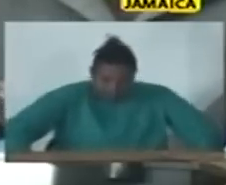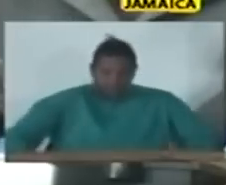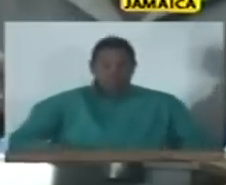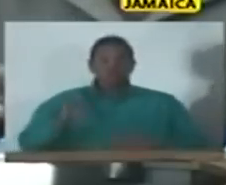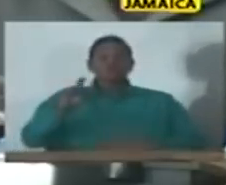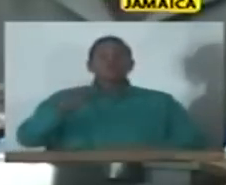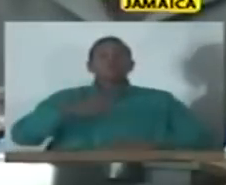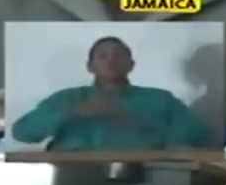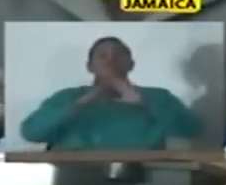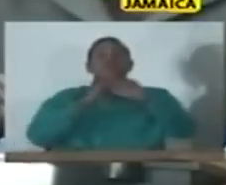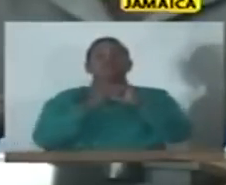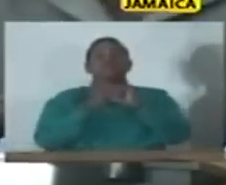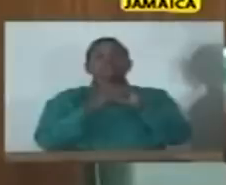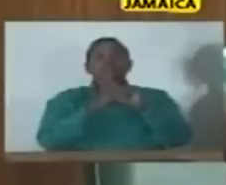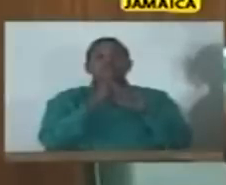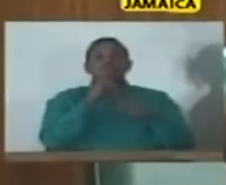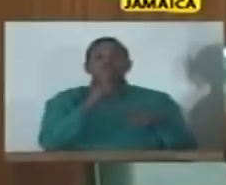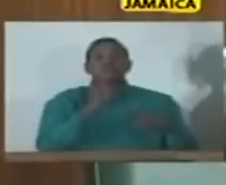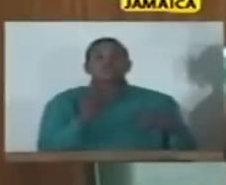protest.